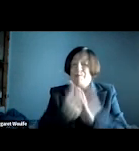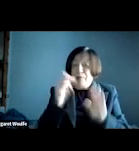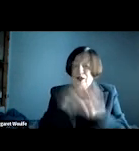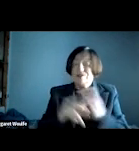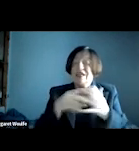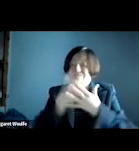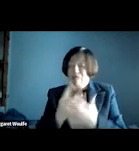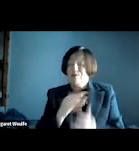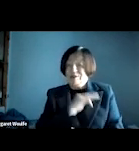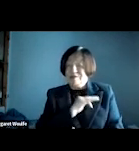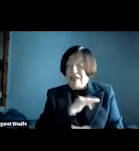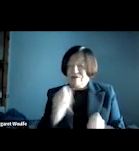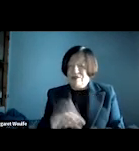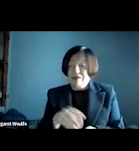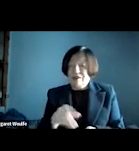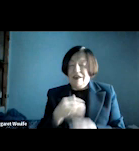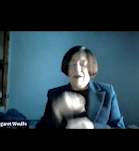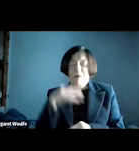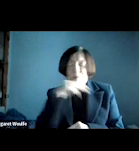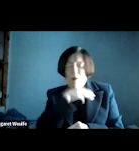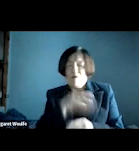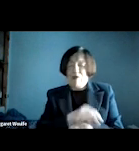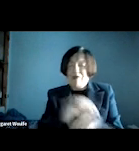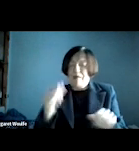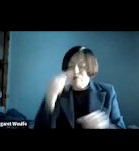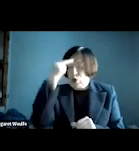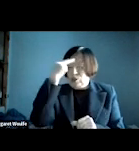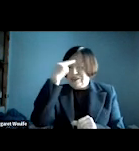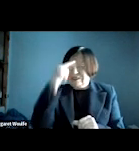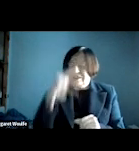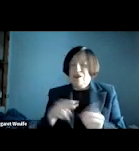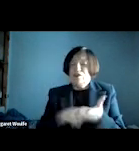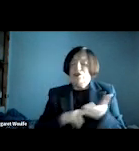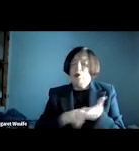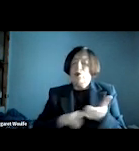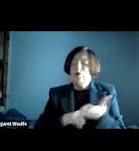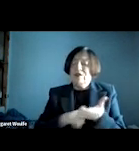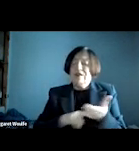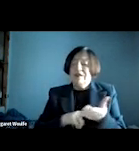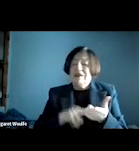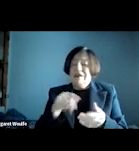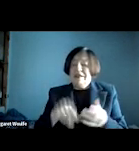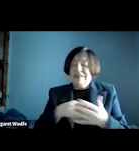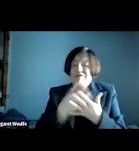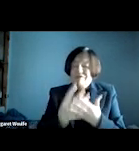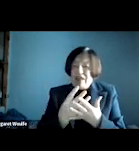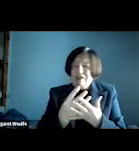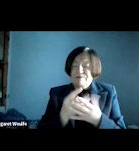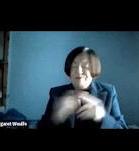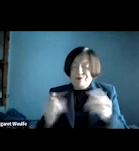developers themselves, be really critically important for them to understand, to use to develop briefs and so